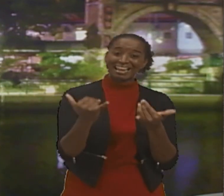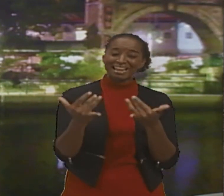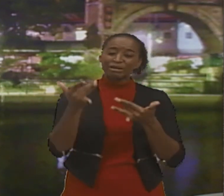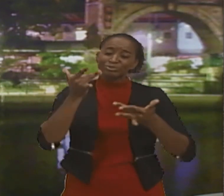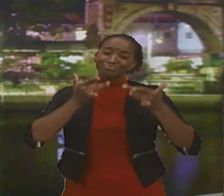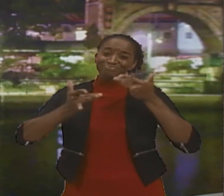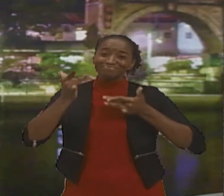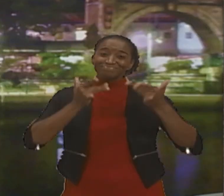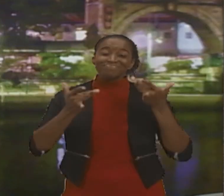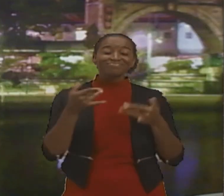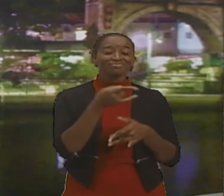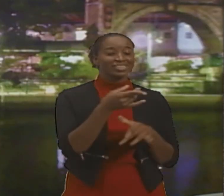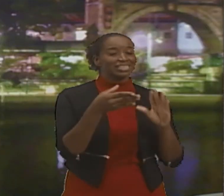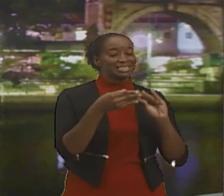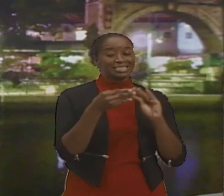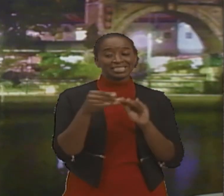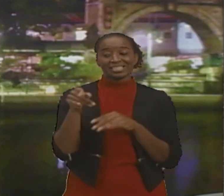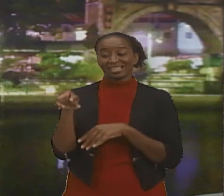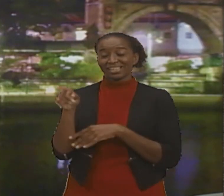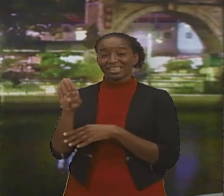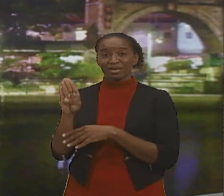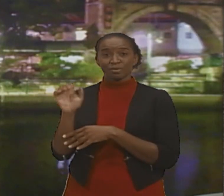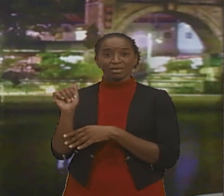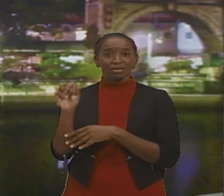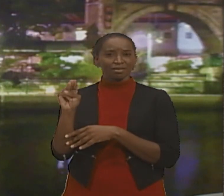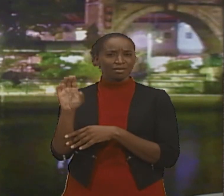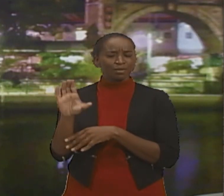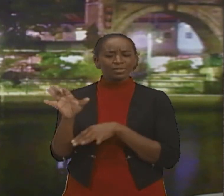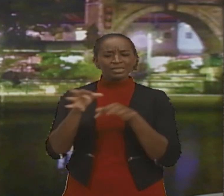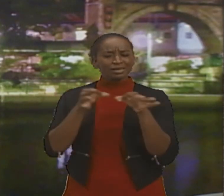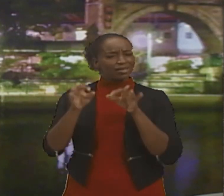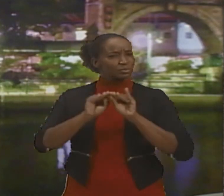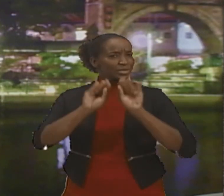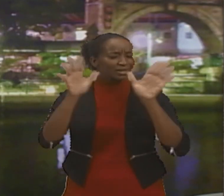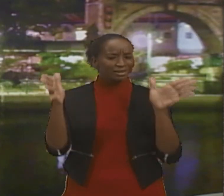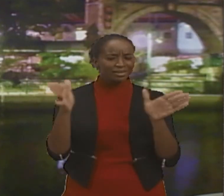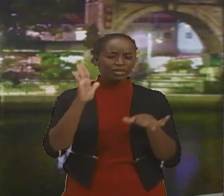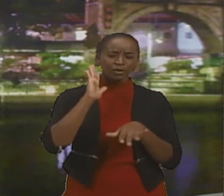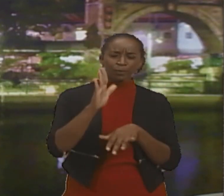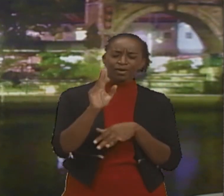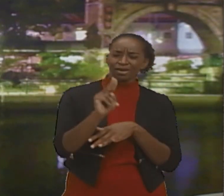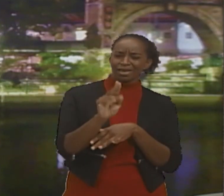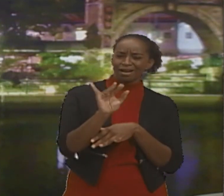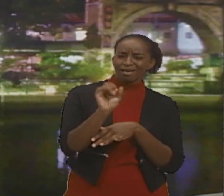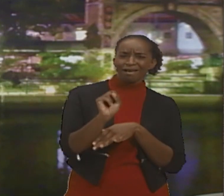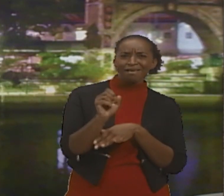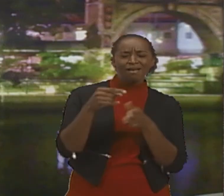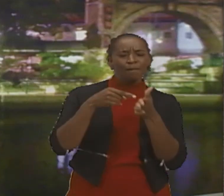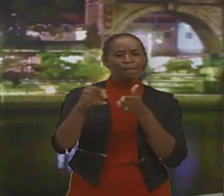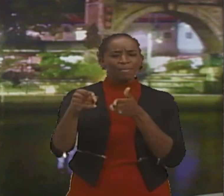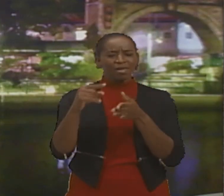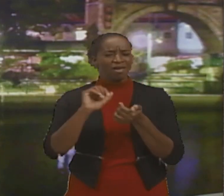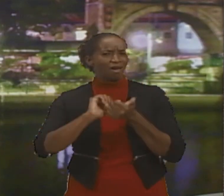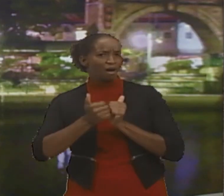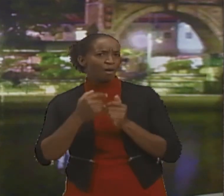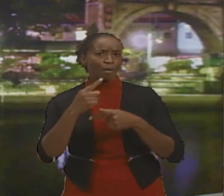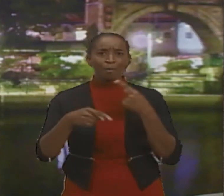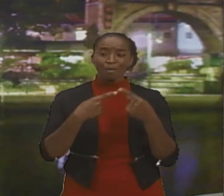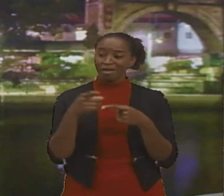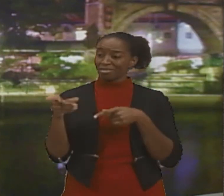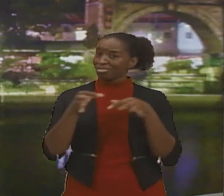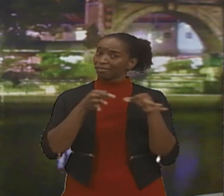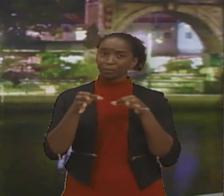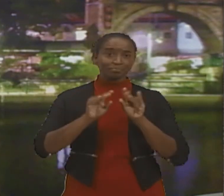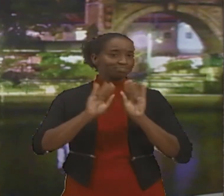says that the corporation has not been clear as to how these workers will be processed by NIS and how soon that they will receive